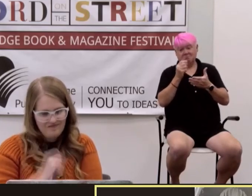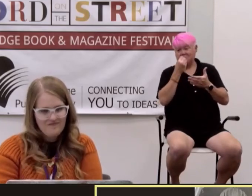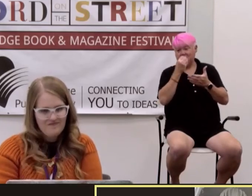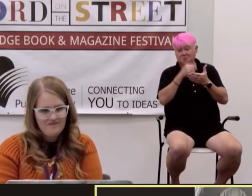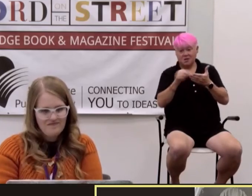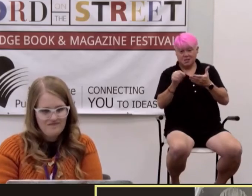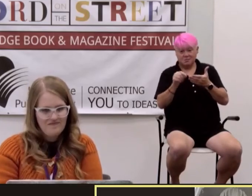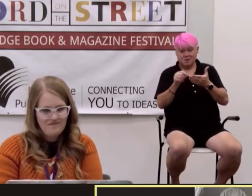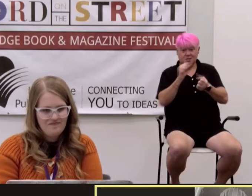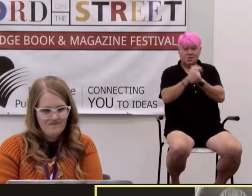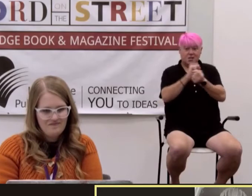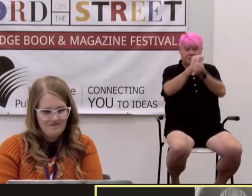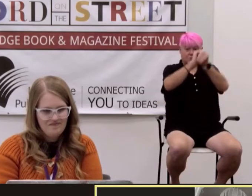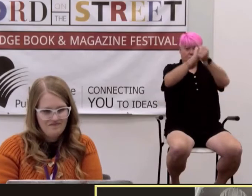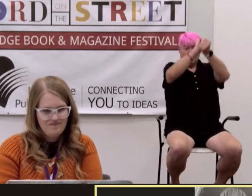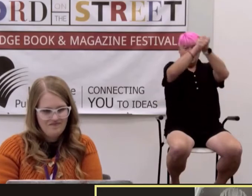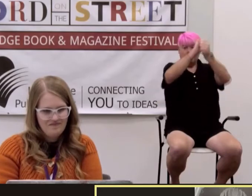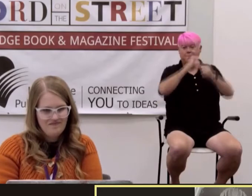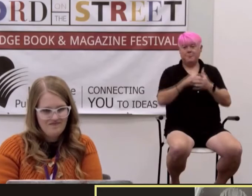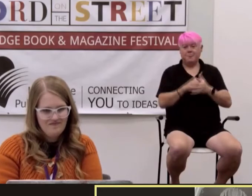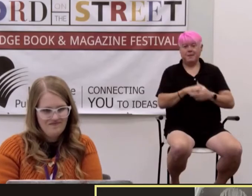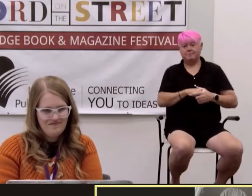get inventive. You can switch them around.